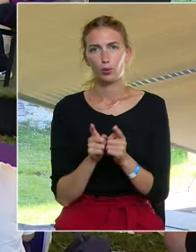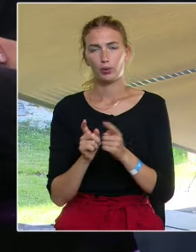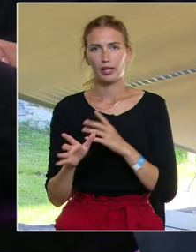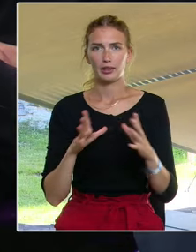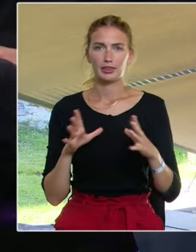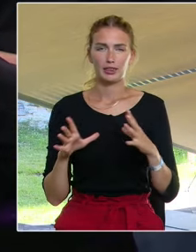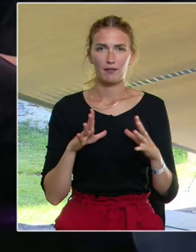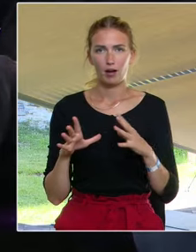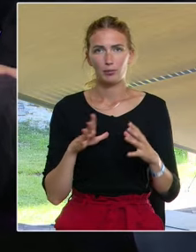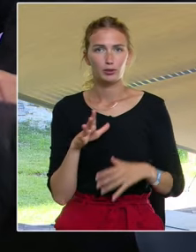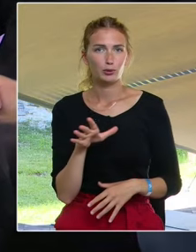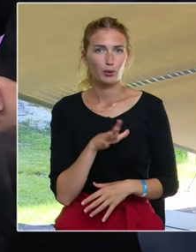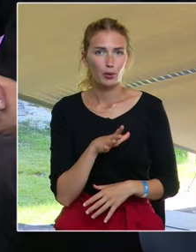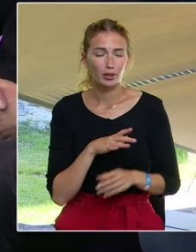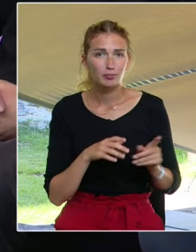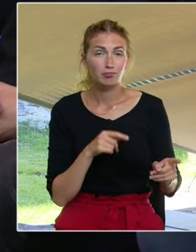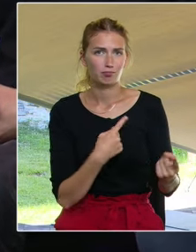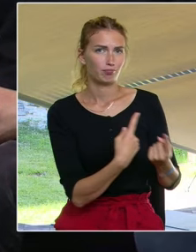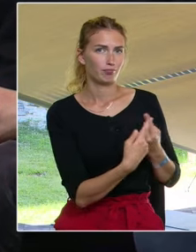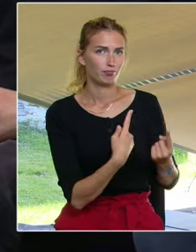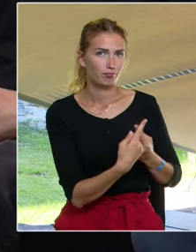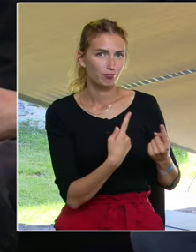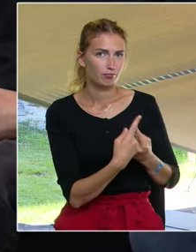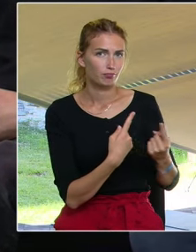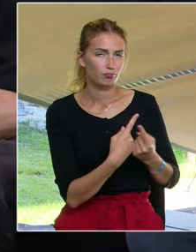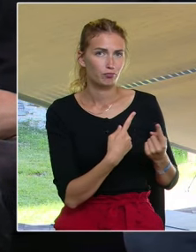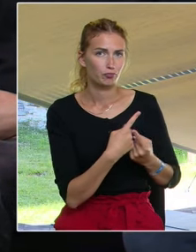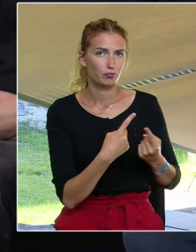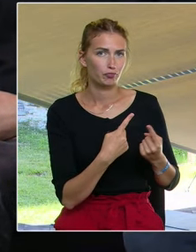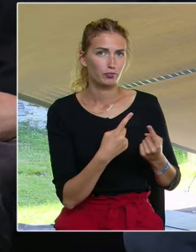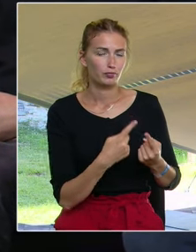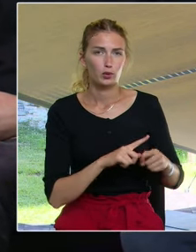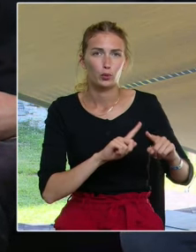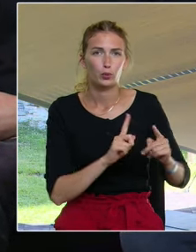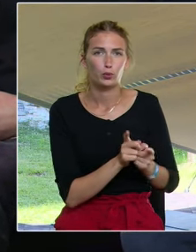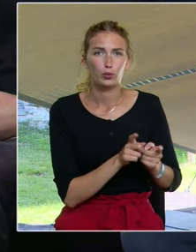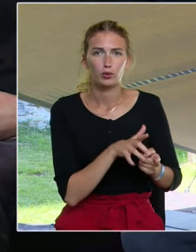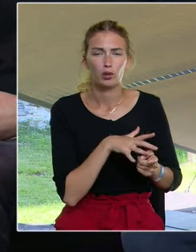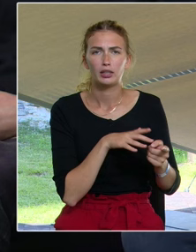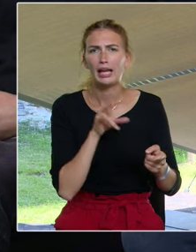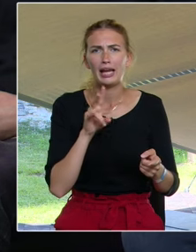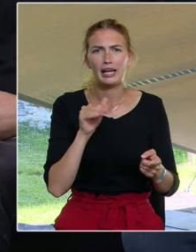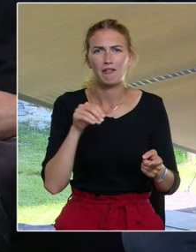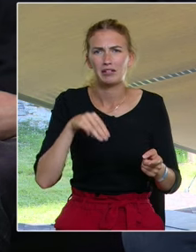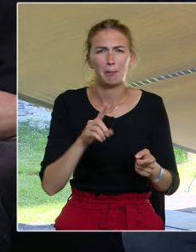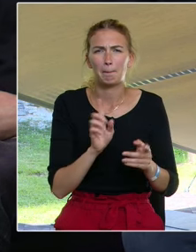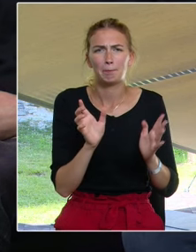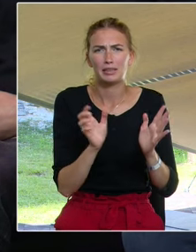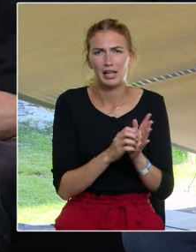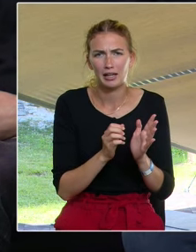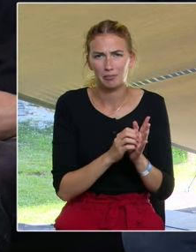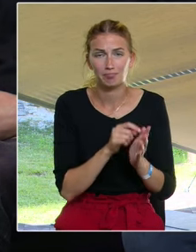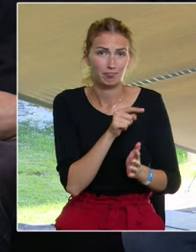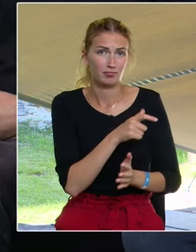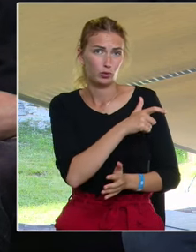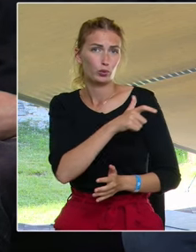session, we went to discuss really the question of like, what exactly are NFTs? And your argument